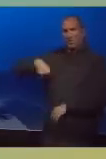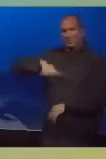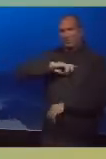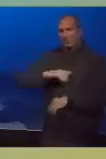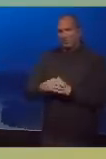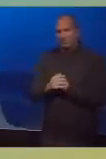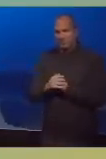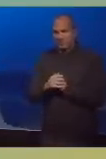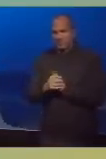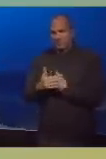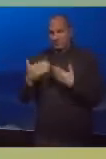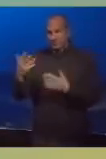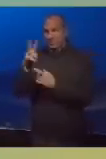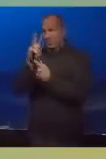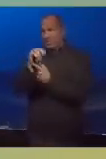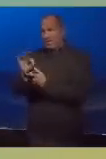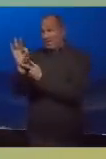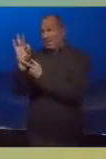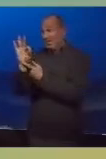In